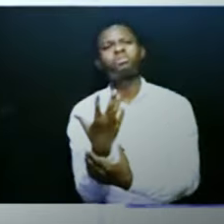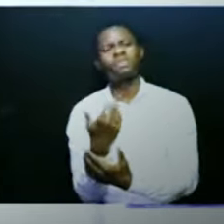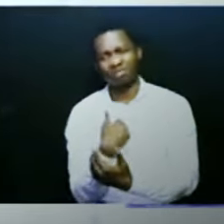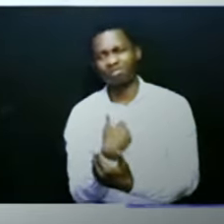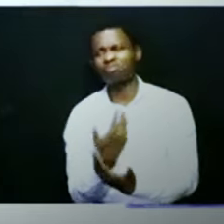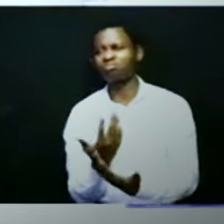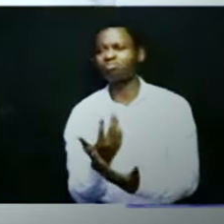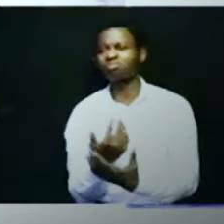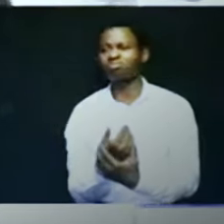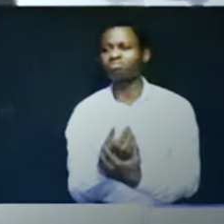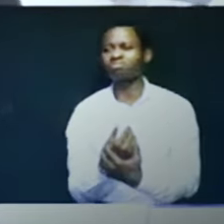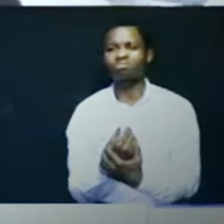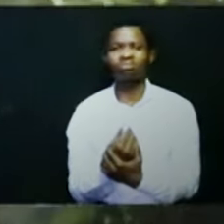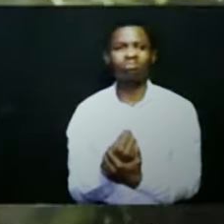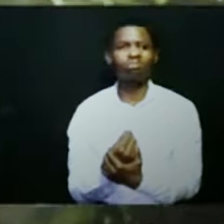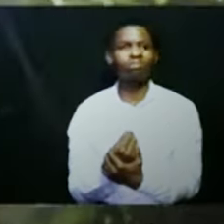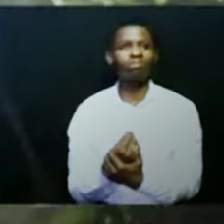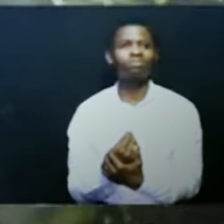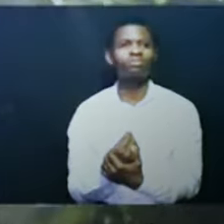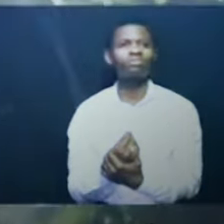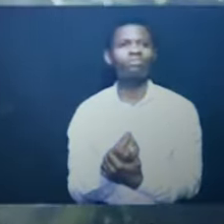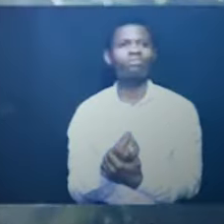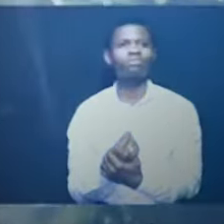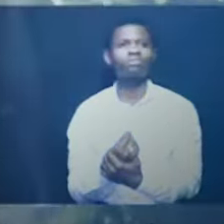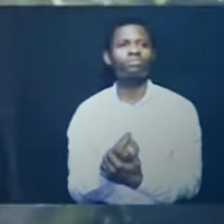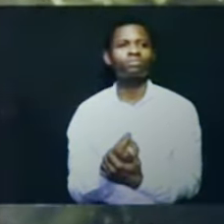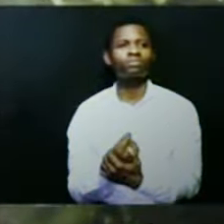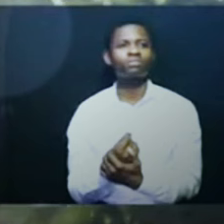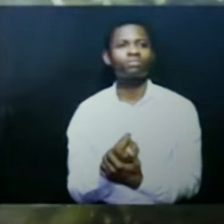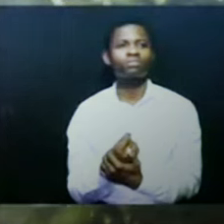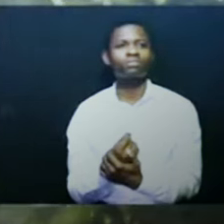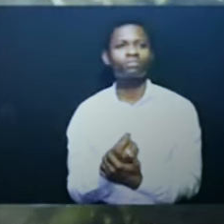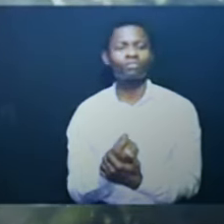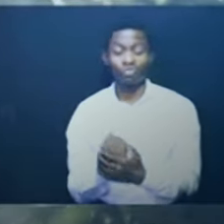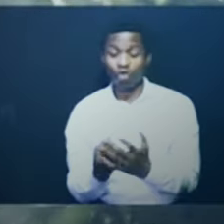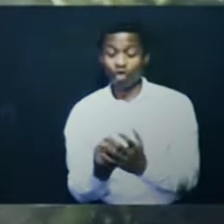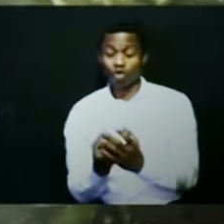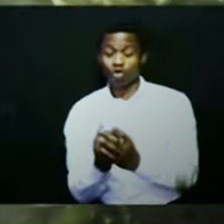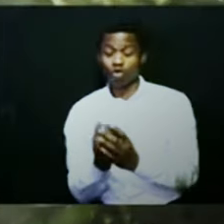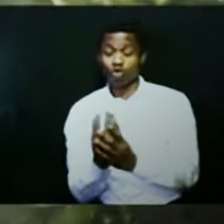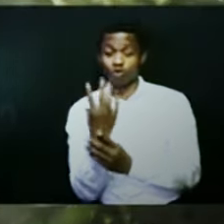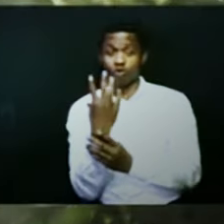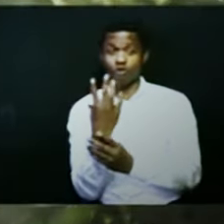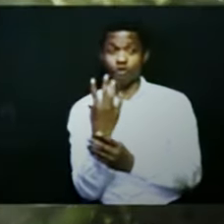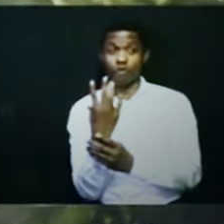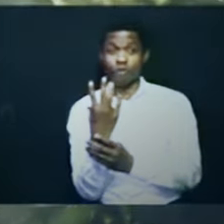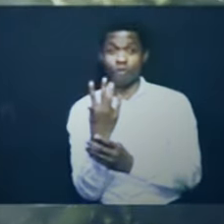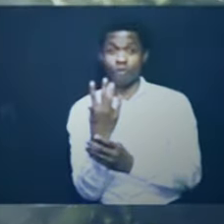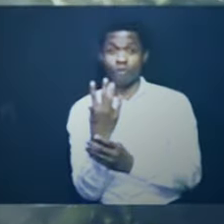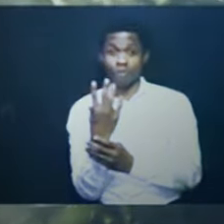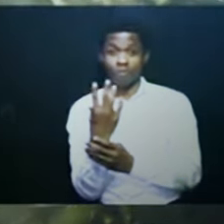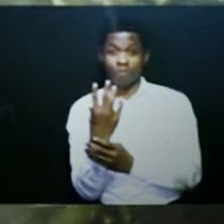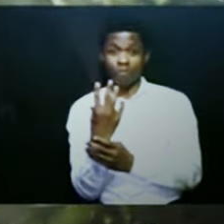growth. Growth endangers confidence out of experience.